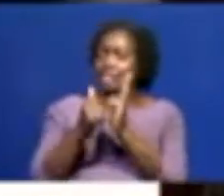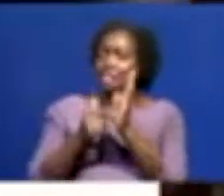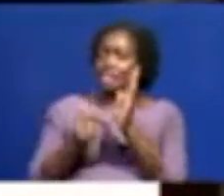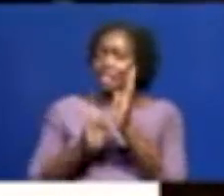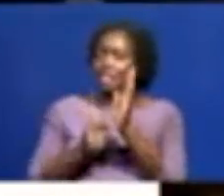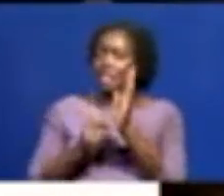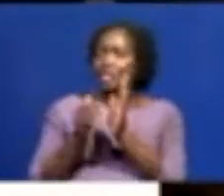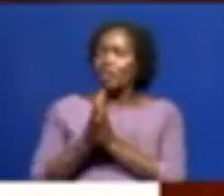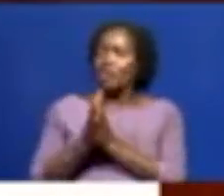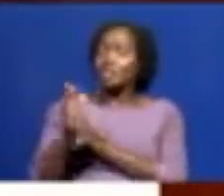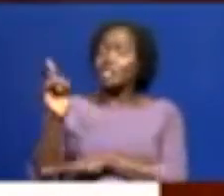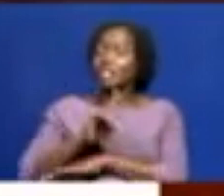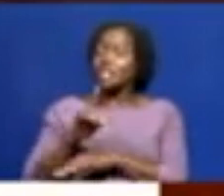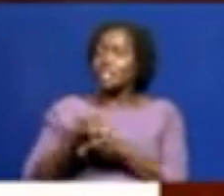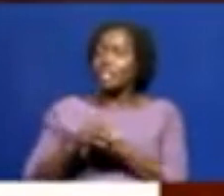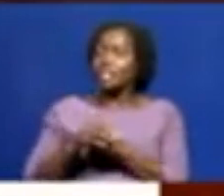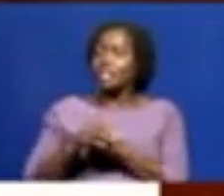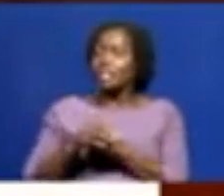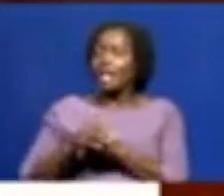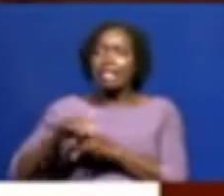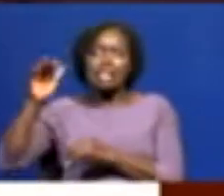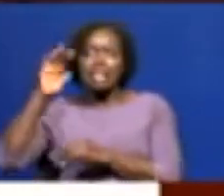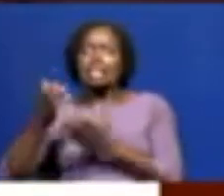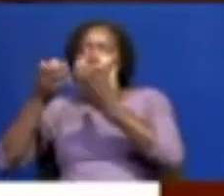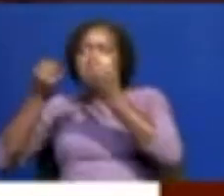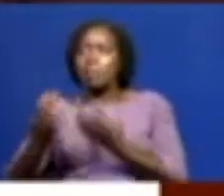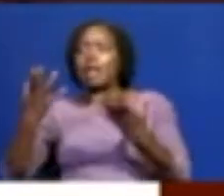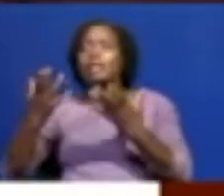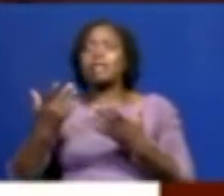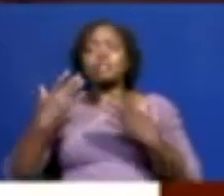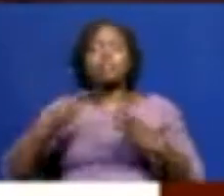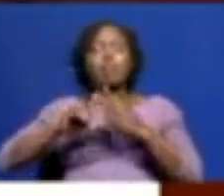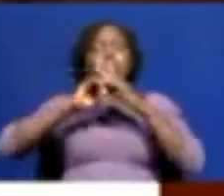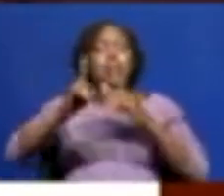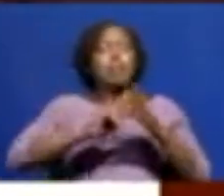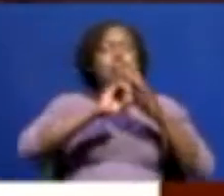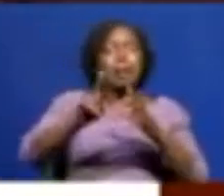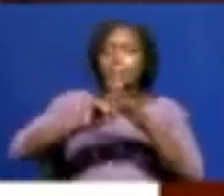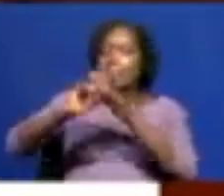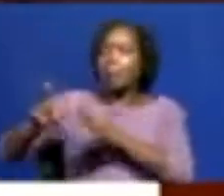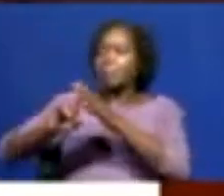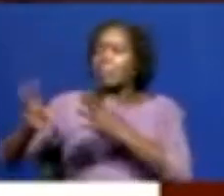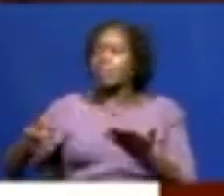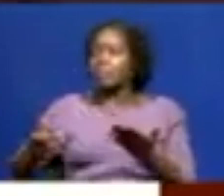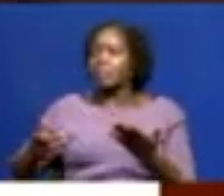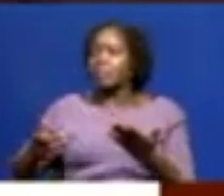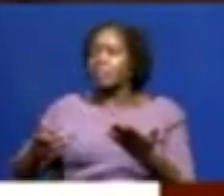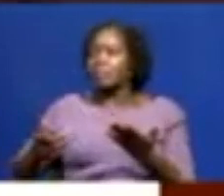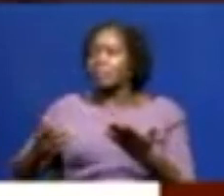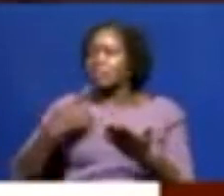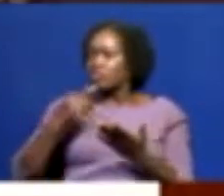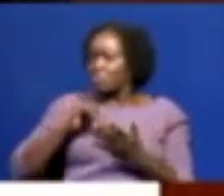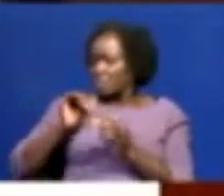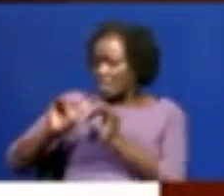events on the fateful day. Nikasikia tu mshindo na watu wananipita. Wanatoroka. Sasa